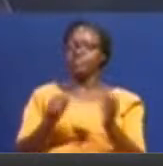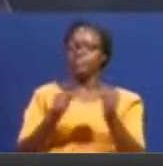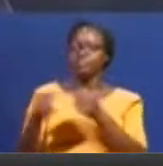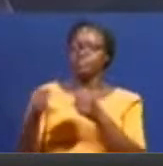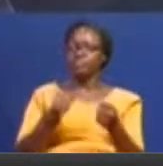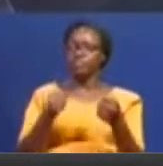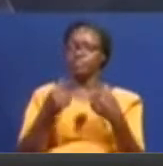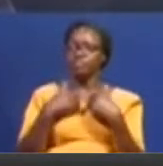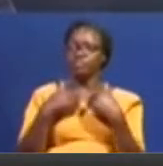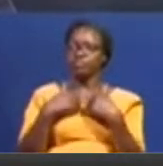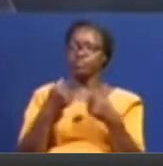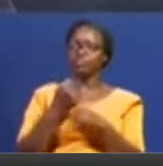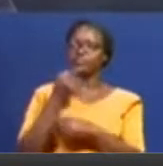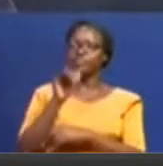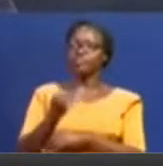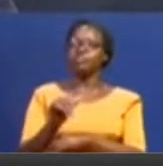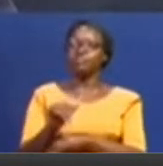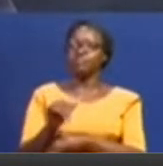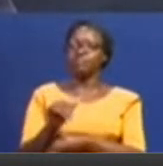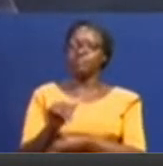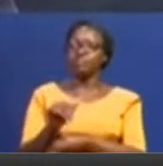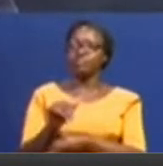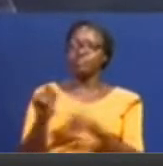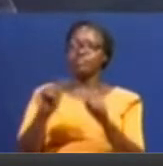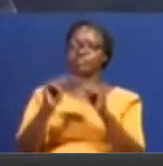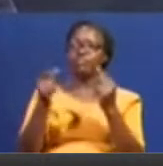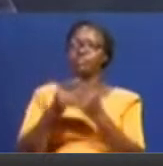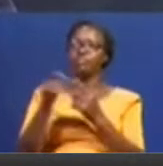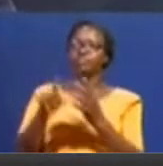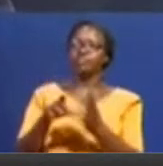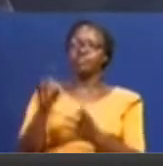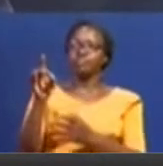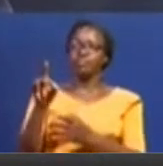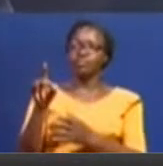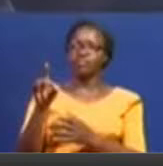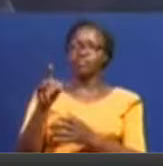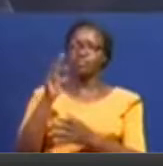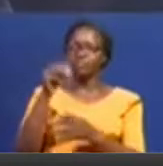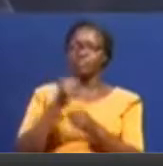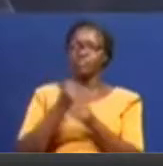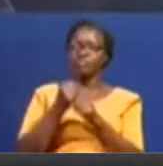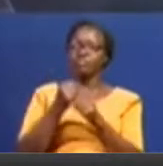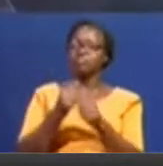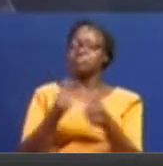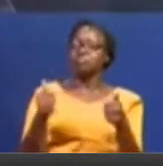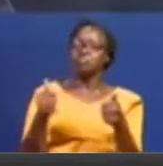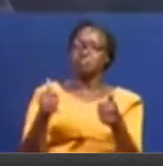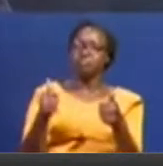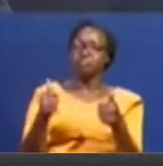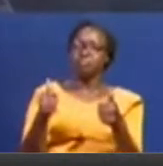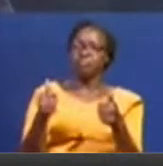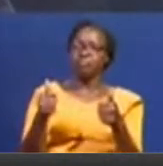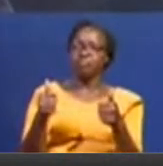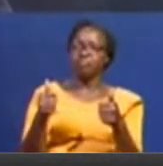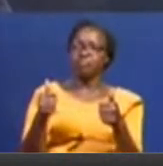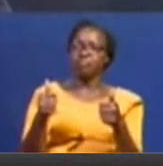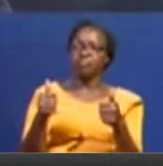you will have to make sure that the team that is picked will work cohesively